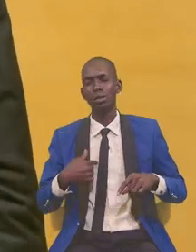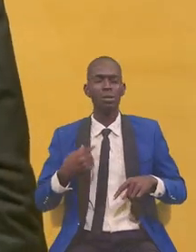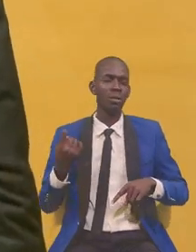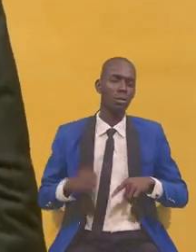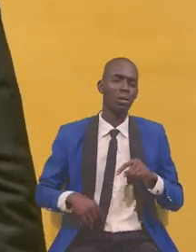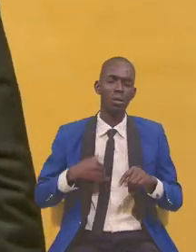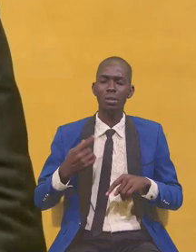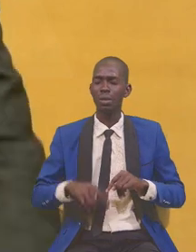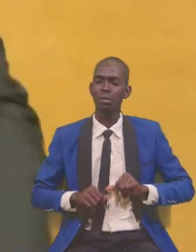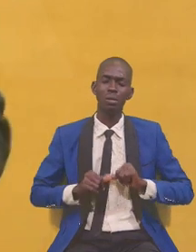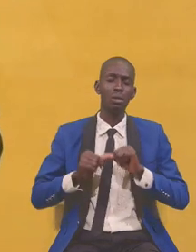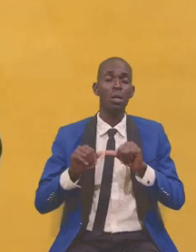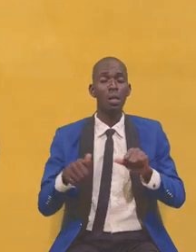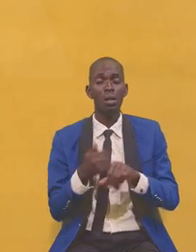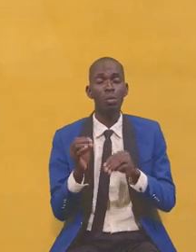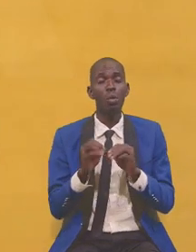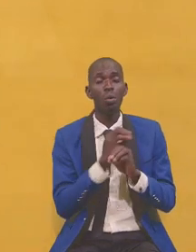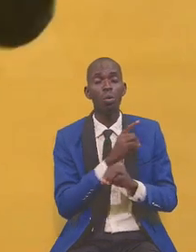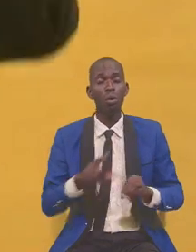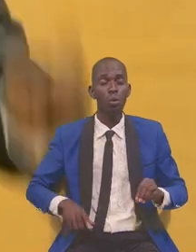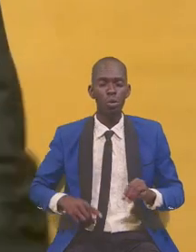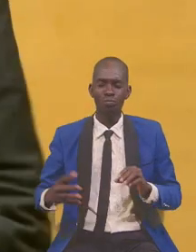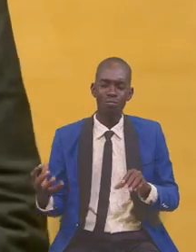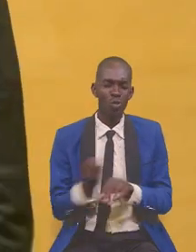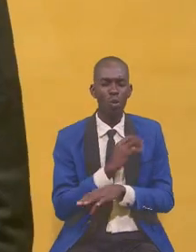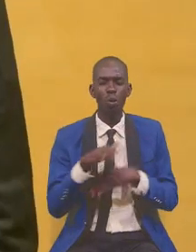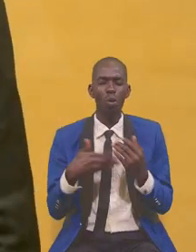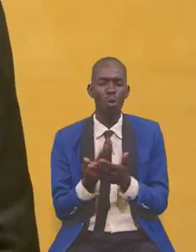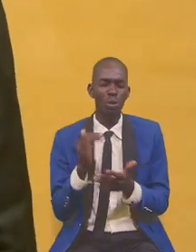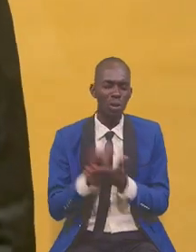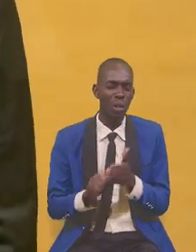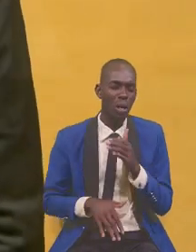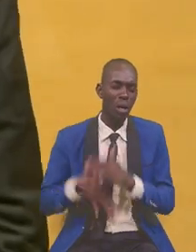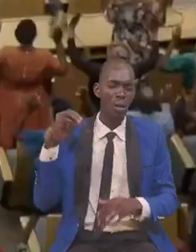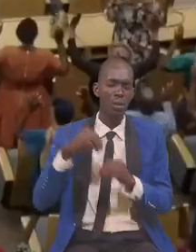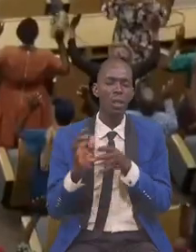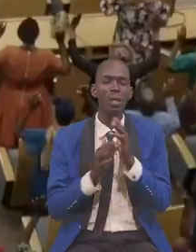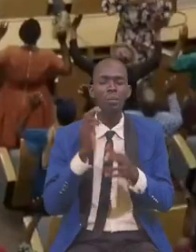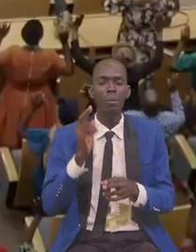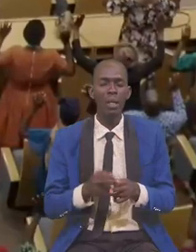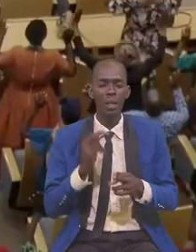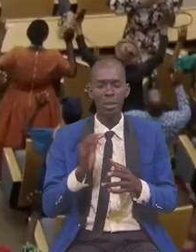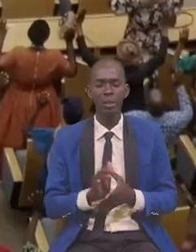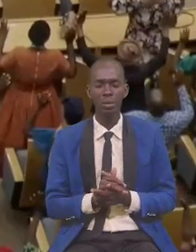I cannot go on anymore. Oh Lord, drive them out in Jesus' name.